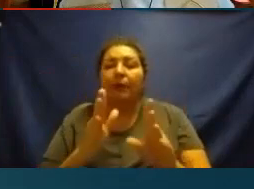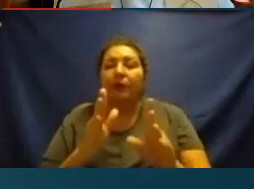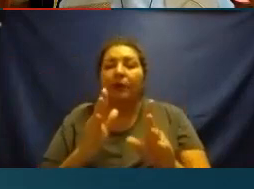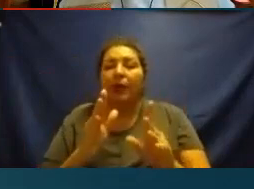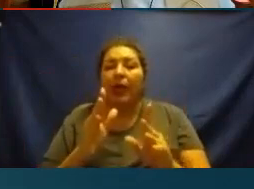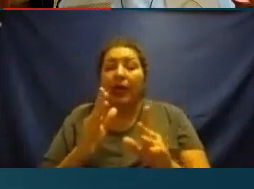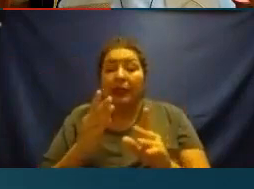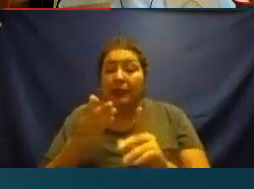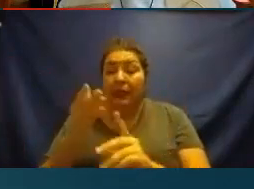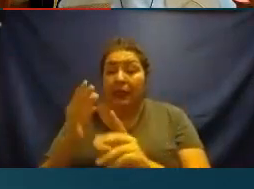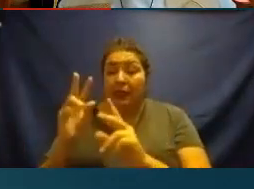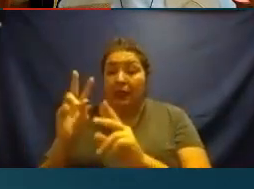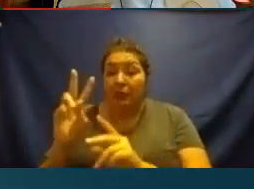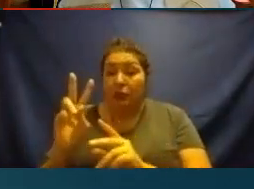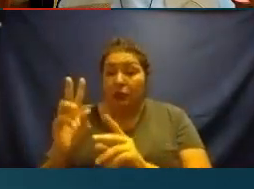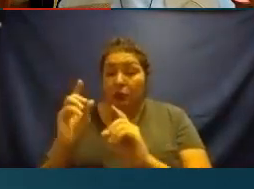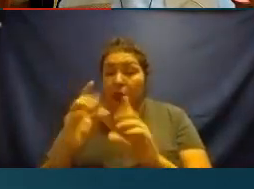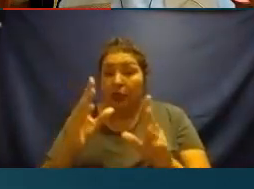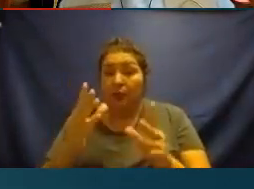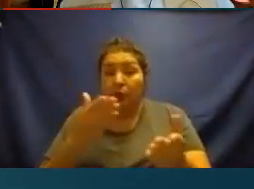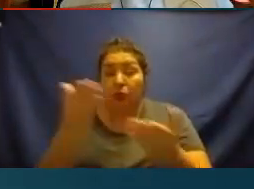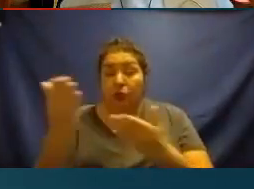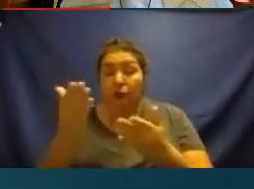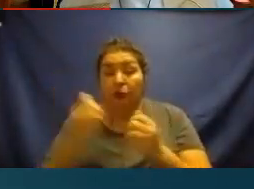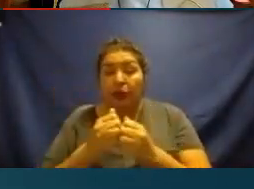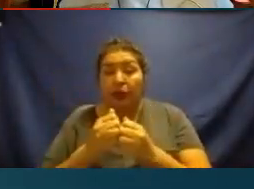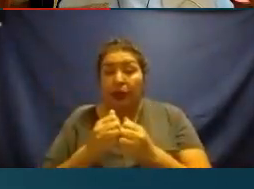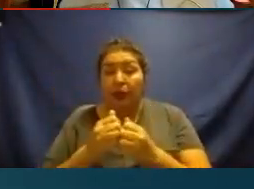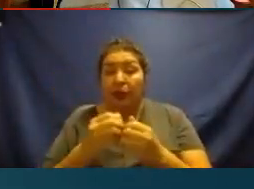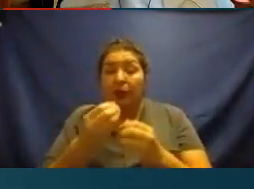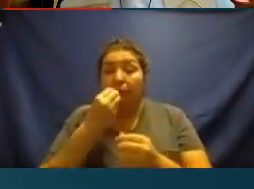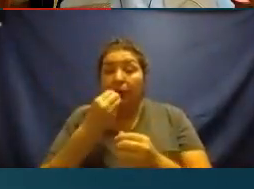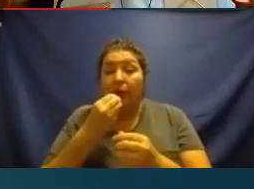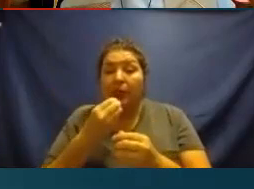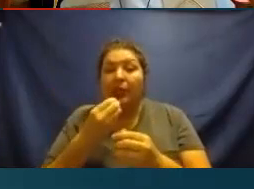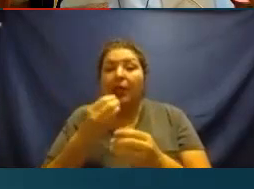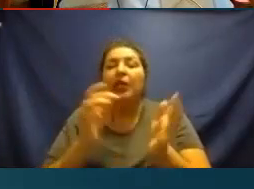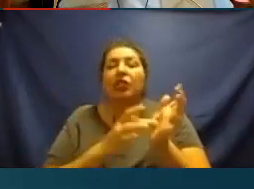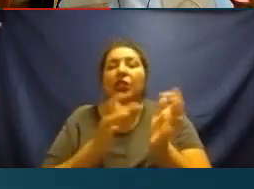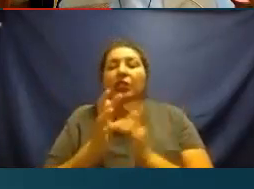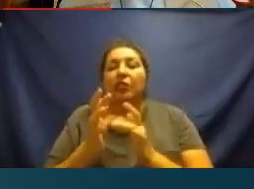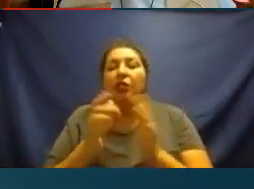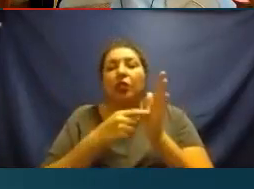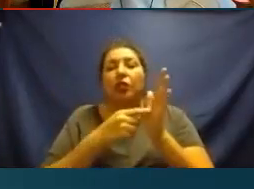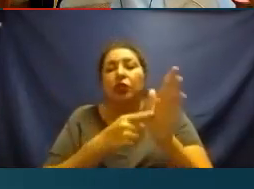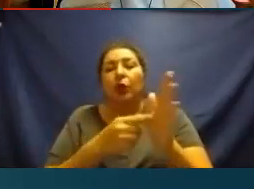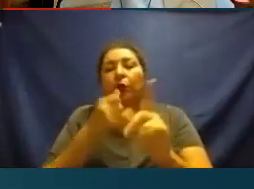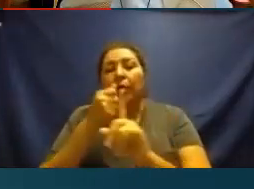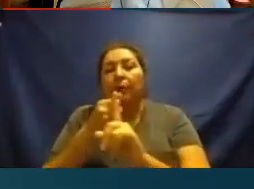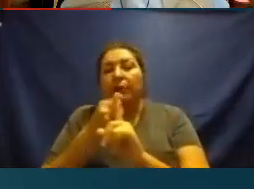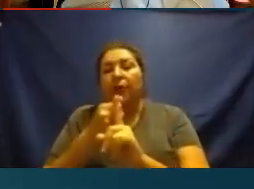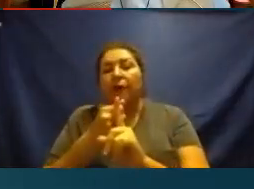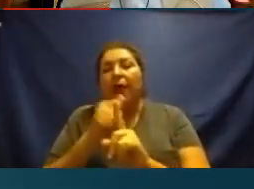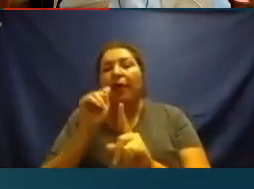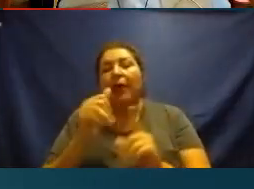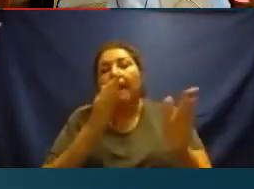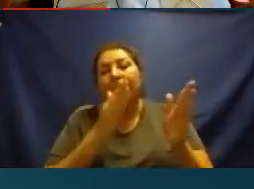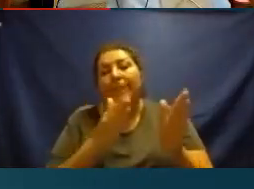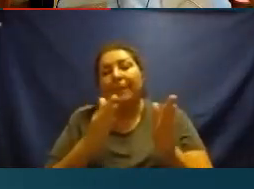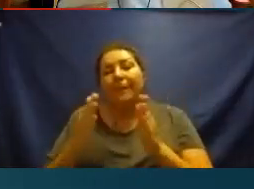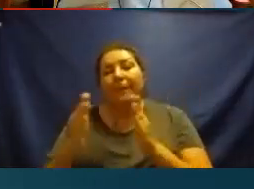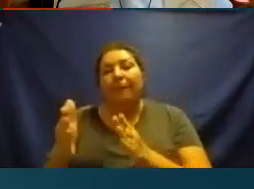meal that he finally revealed himself to them. This pattern of teaching and eating is very